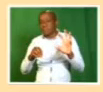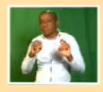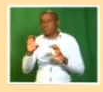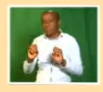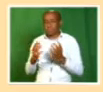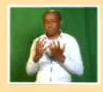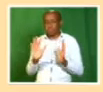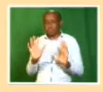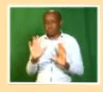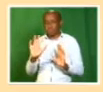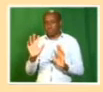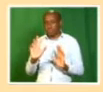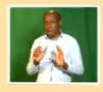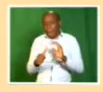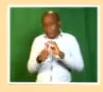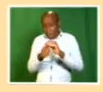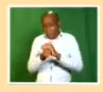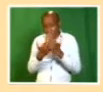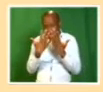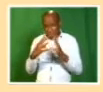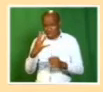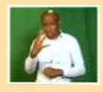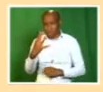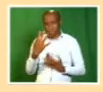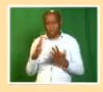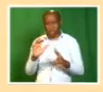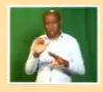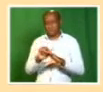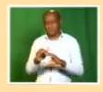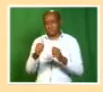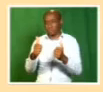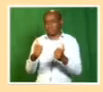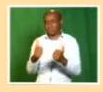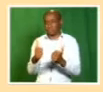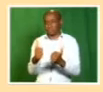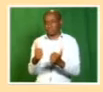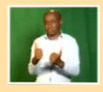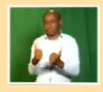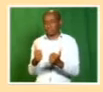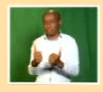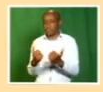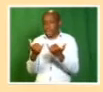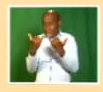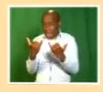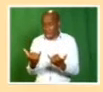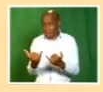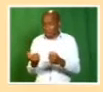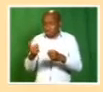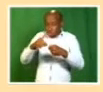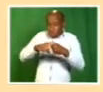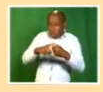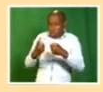show those important values. Okay. Then we join those